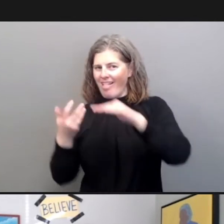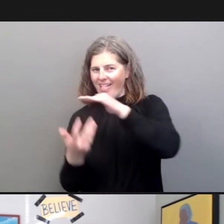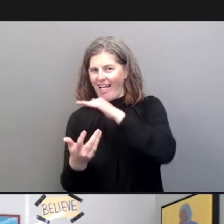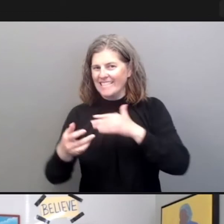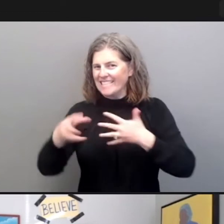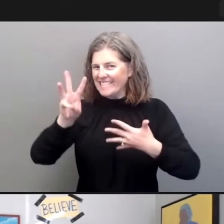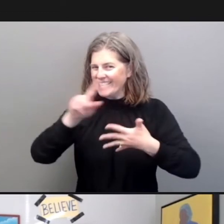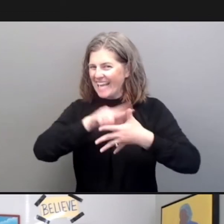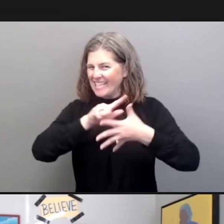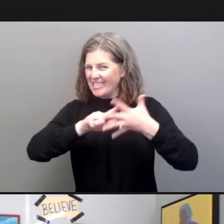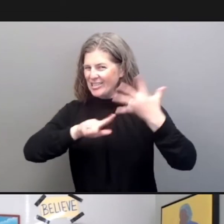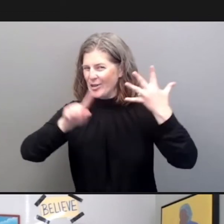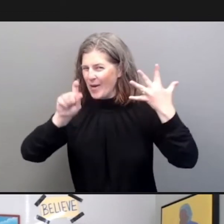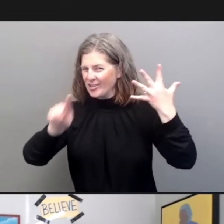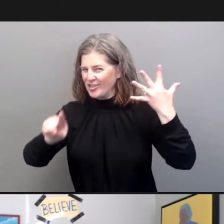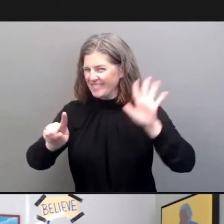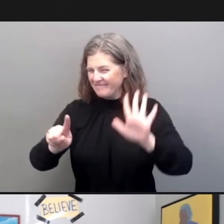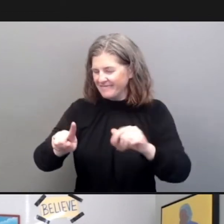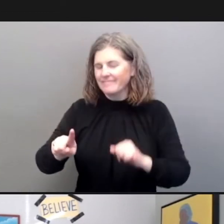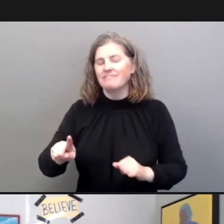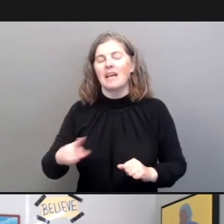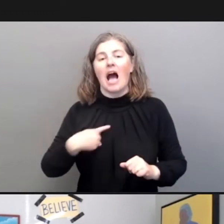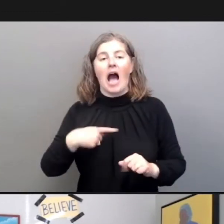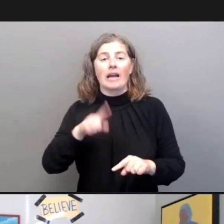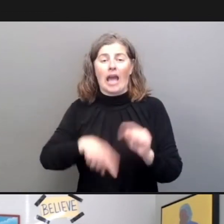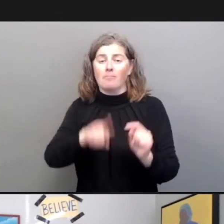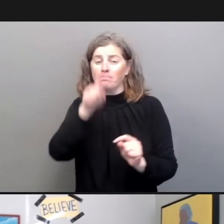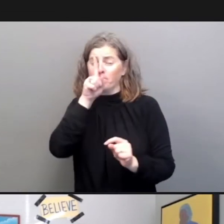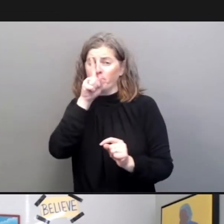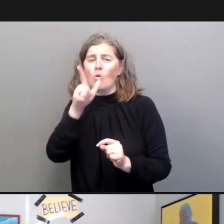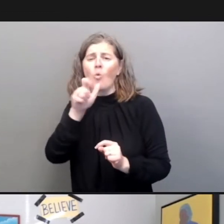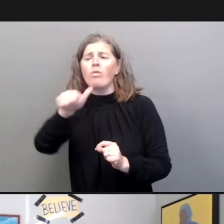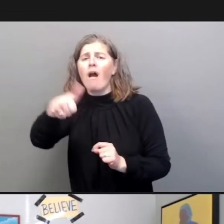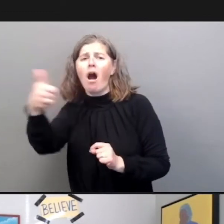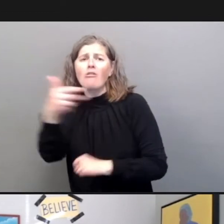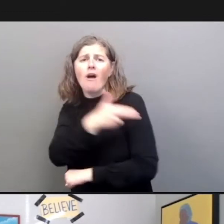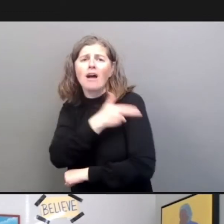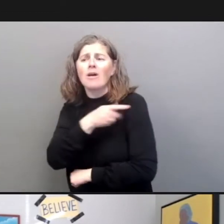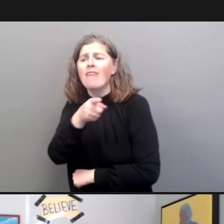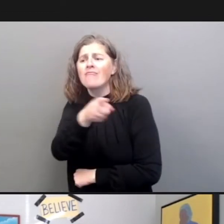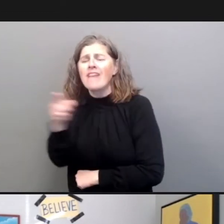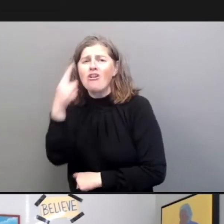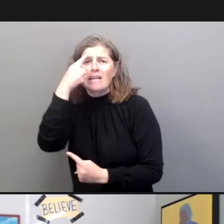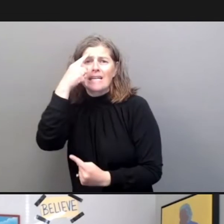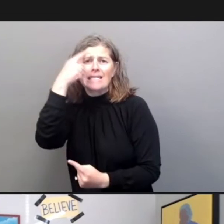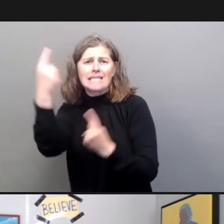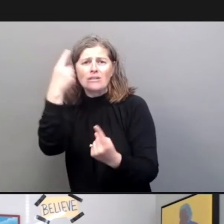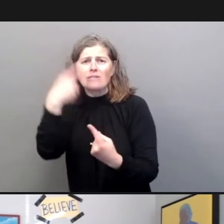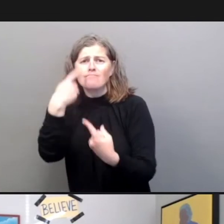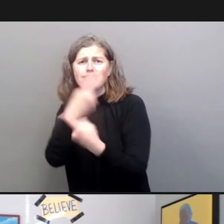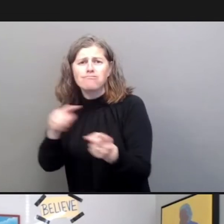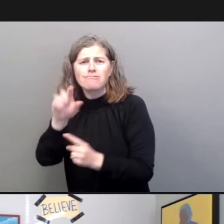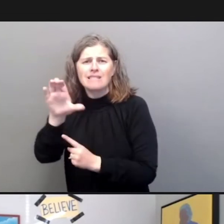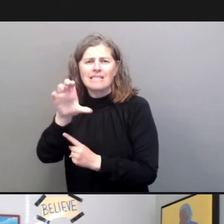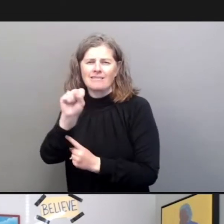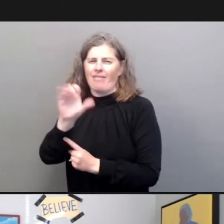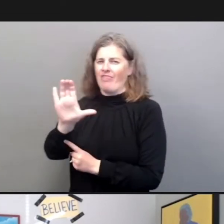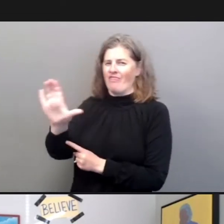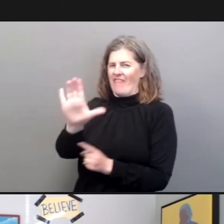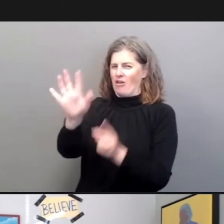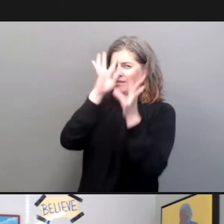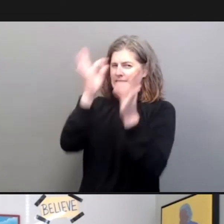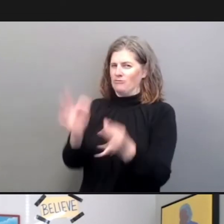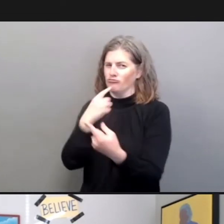there. So I can't say who the other hospitals are who are considering. It's really up to them to make